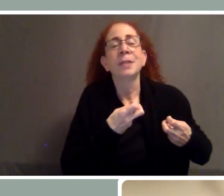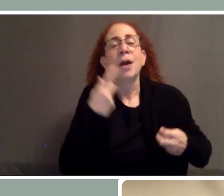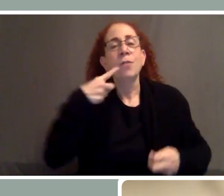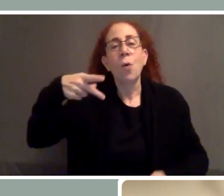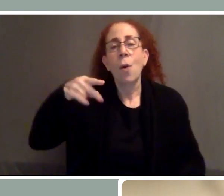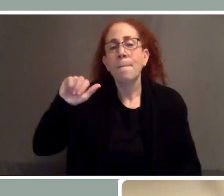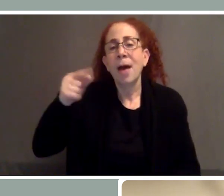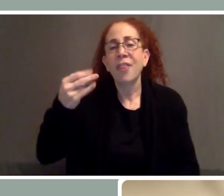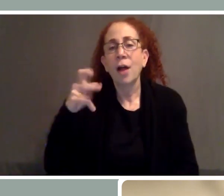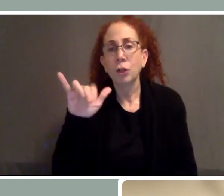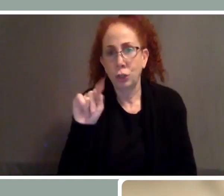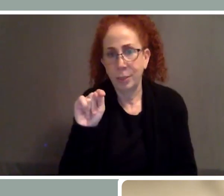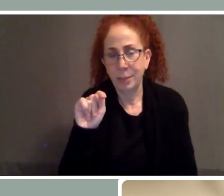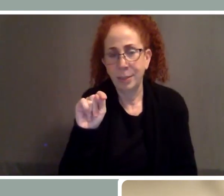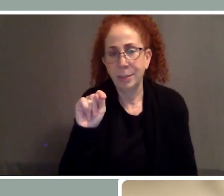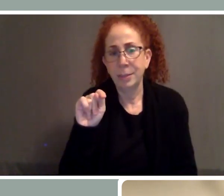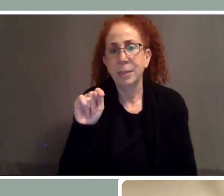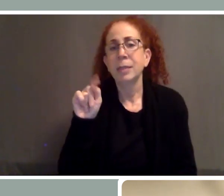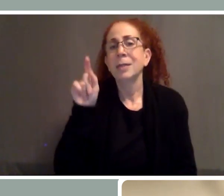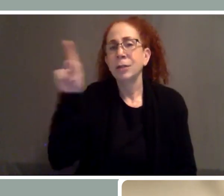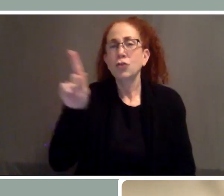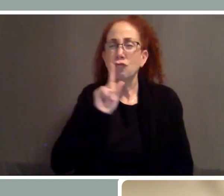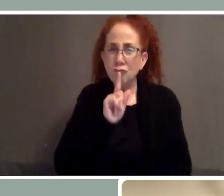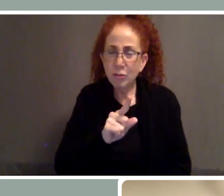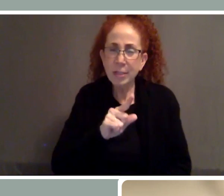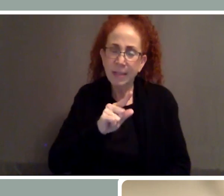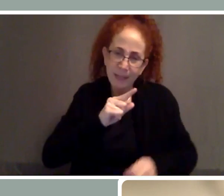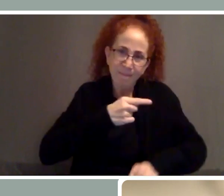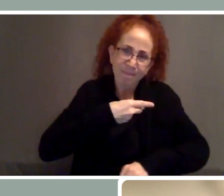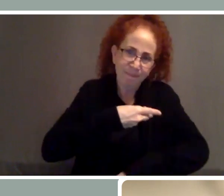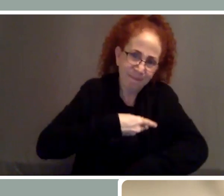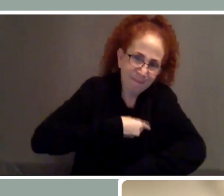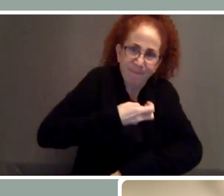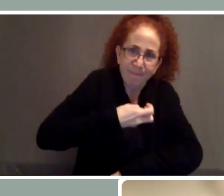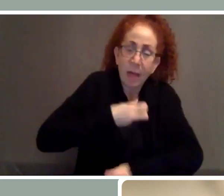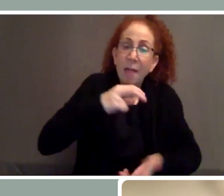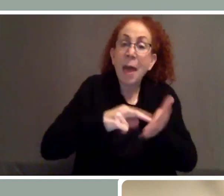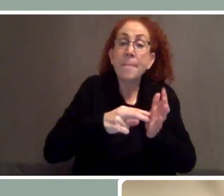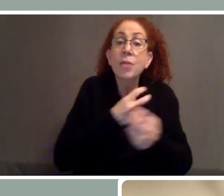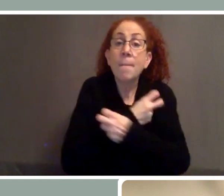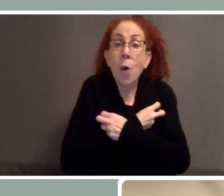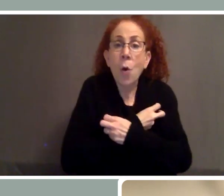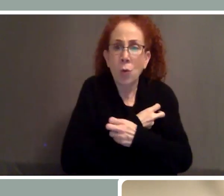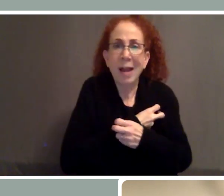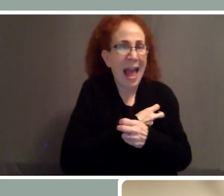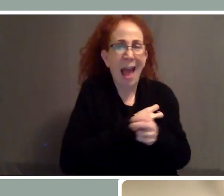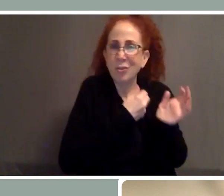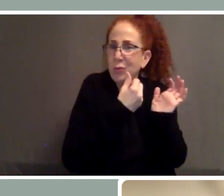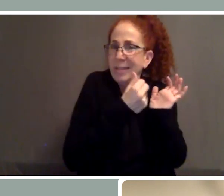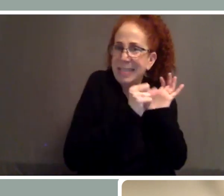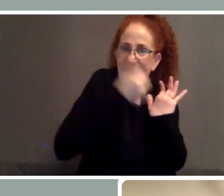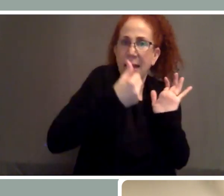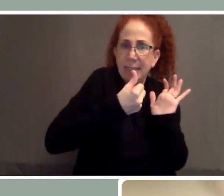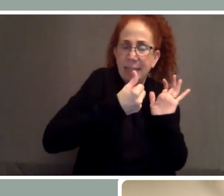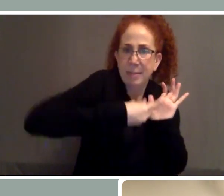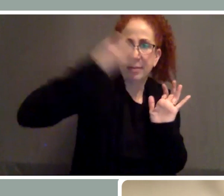able to really get at that specimen, they have to get rid of the bone. They slice the tumor,